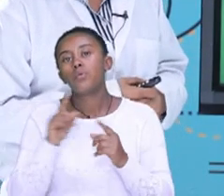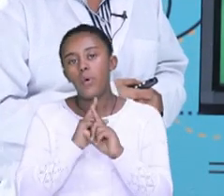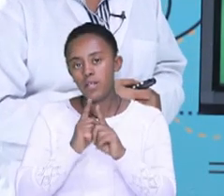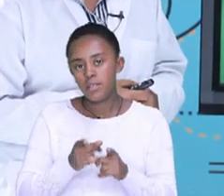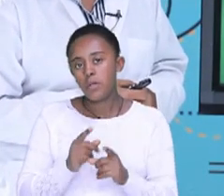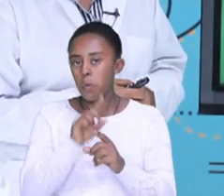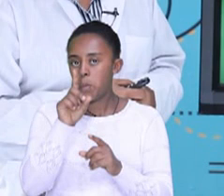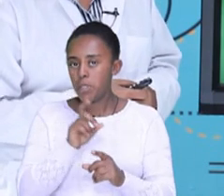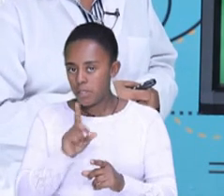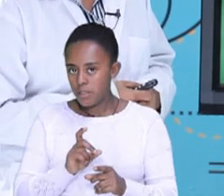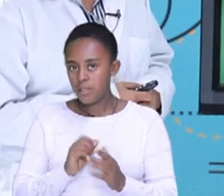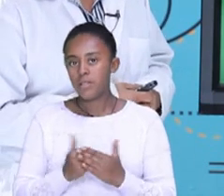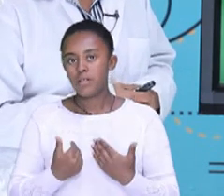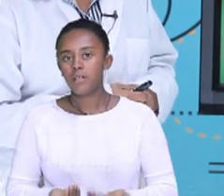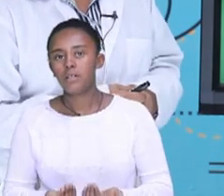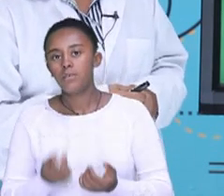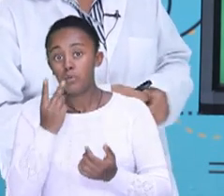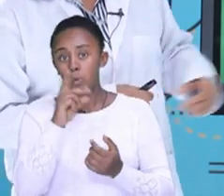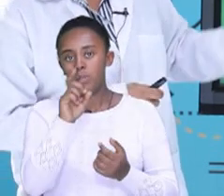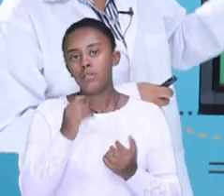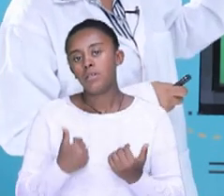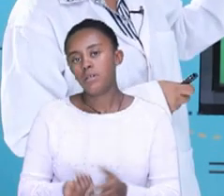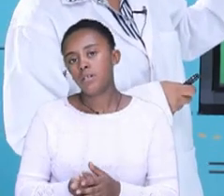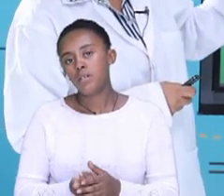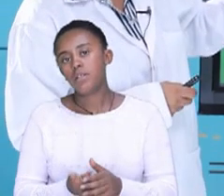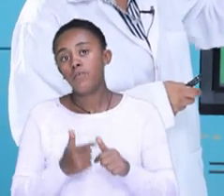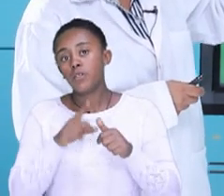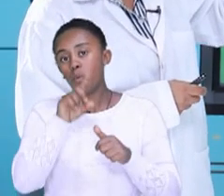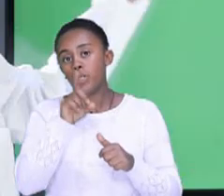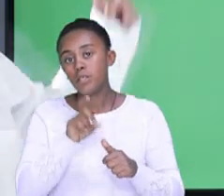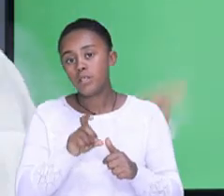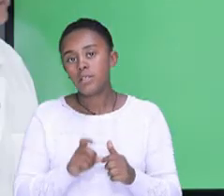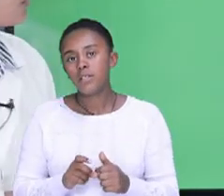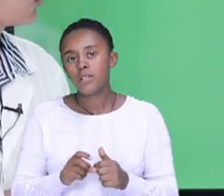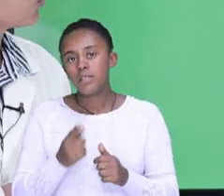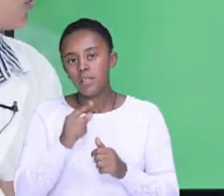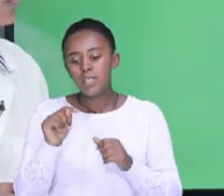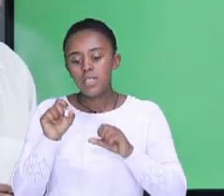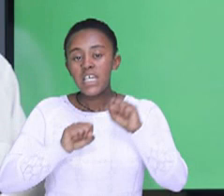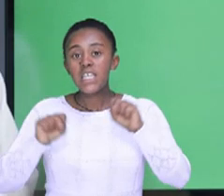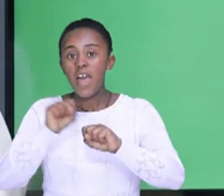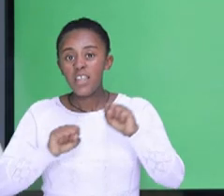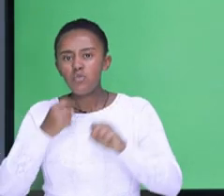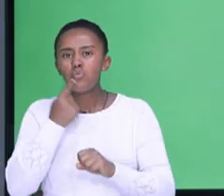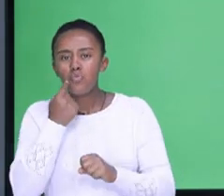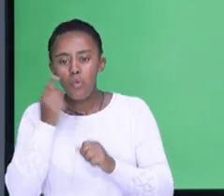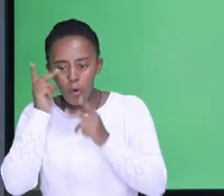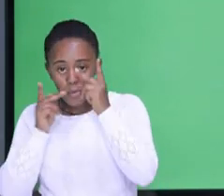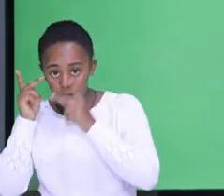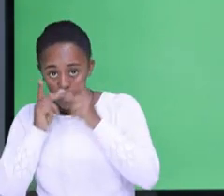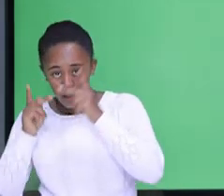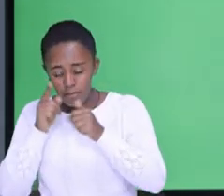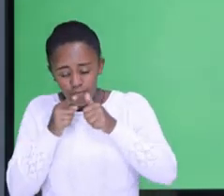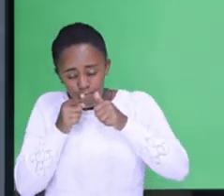answer this question. We have 2 questions. The first question, the scientist who observed living